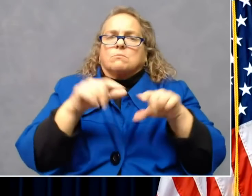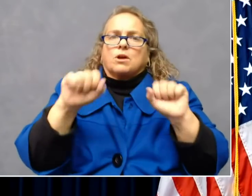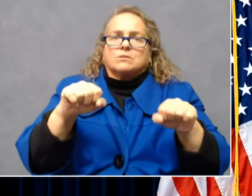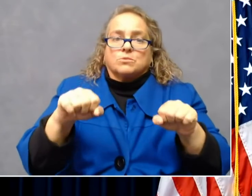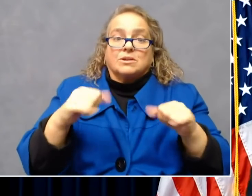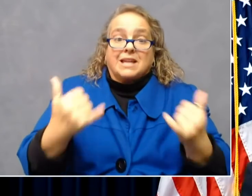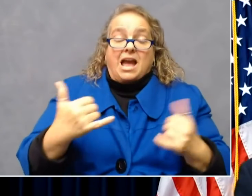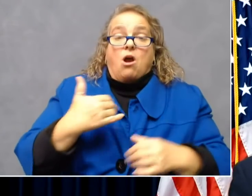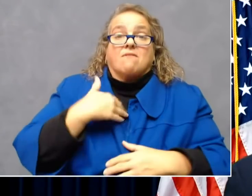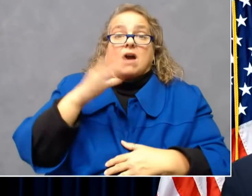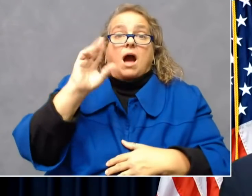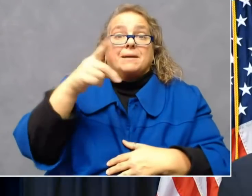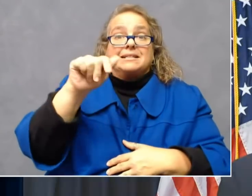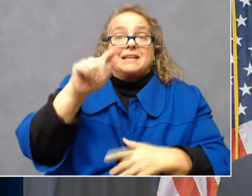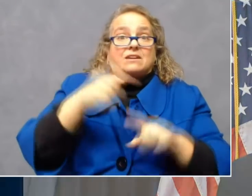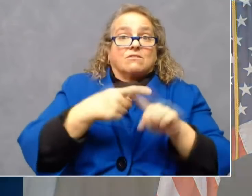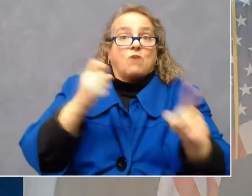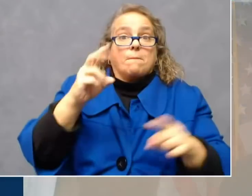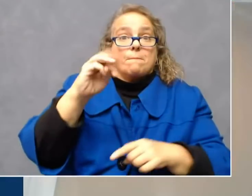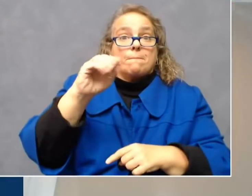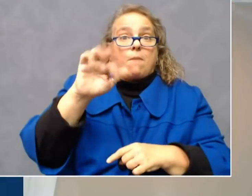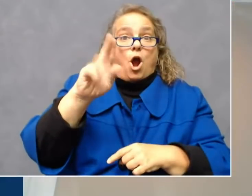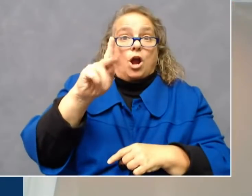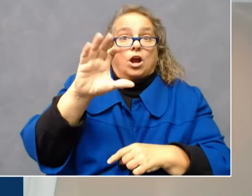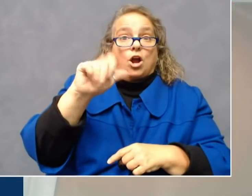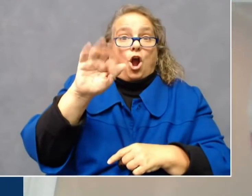tracing. Mark?